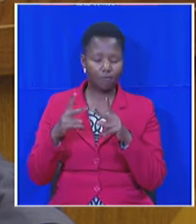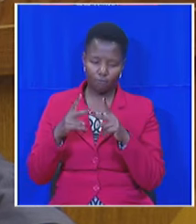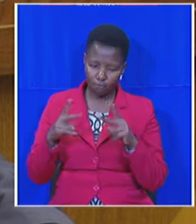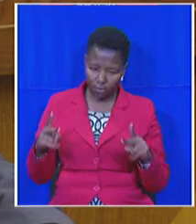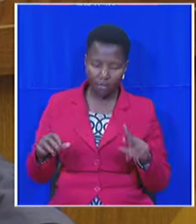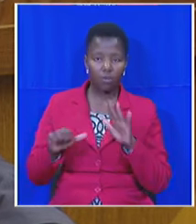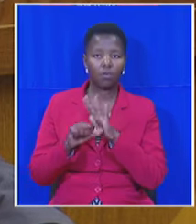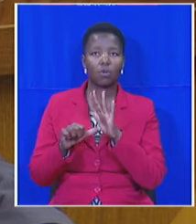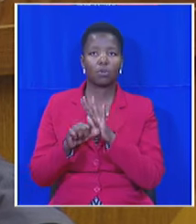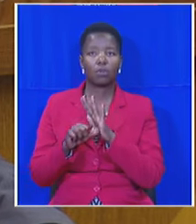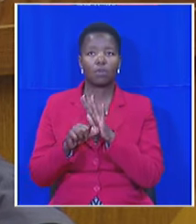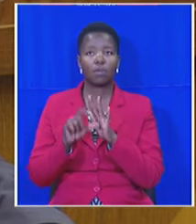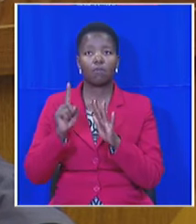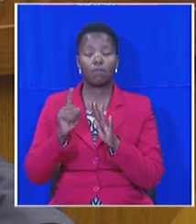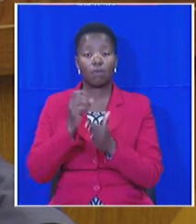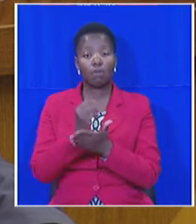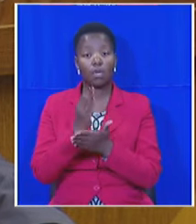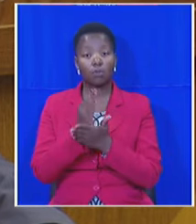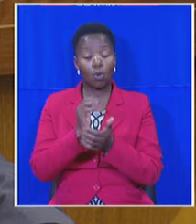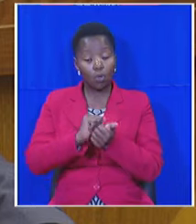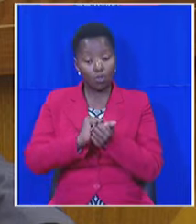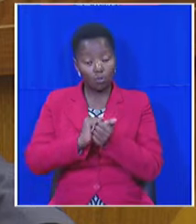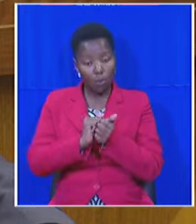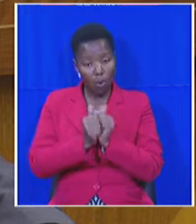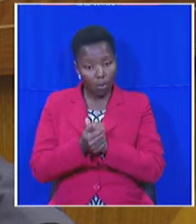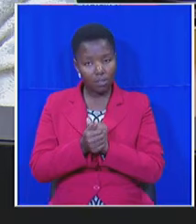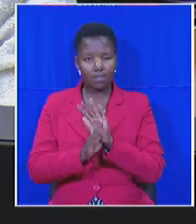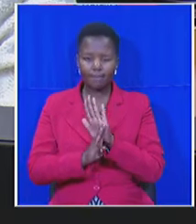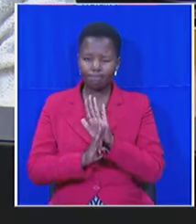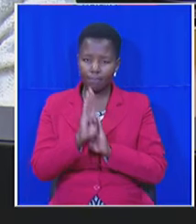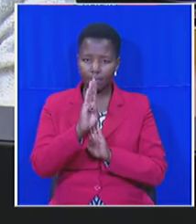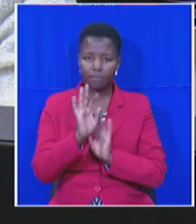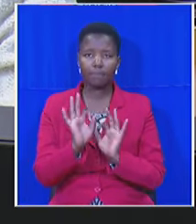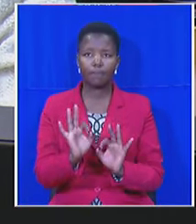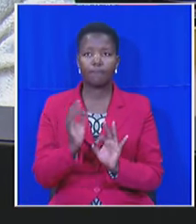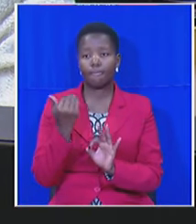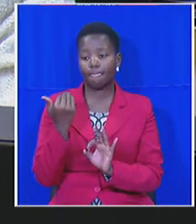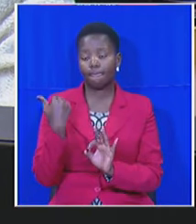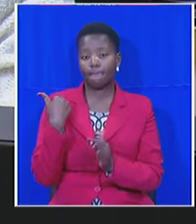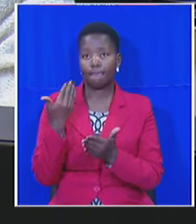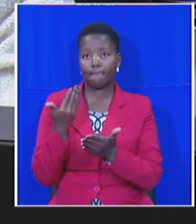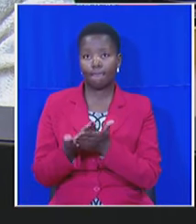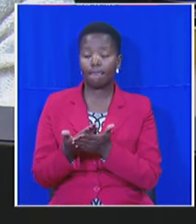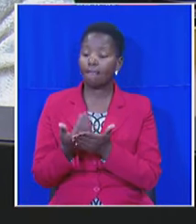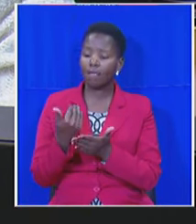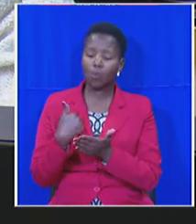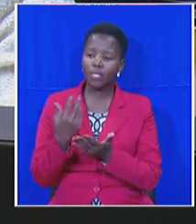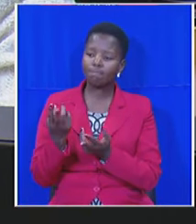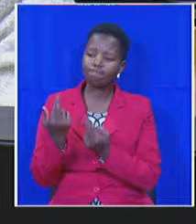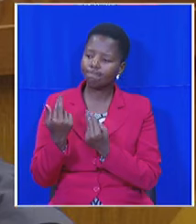in the development of sport in this country. So far, the reports we're getting in another vote are